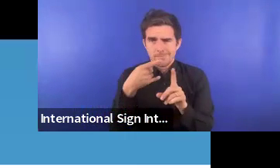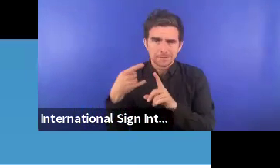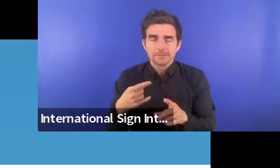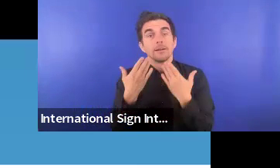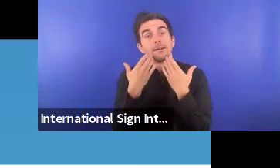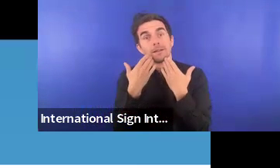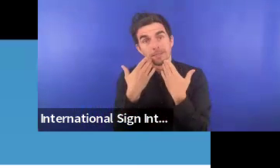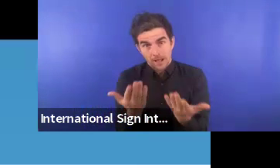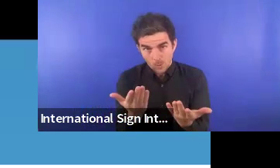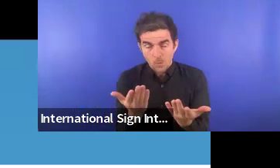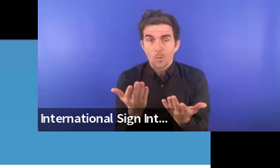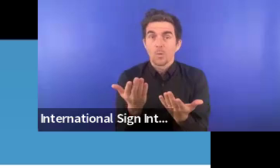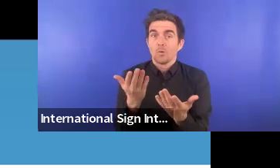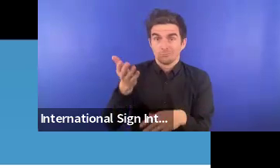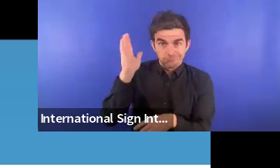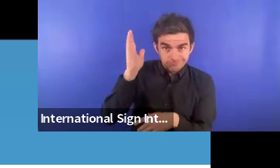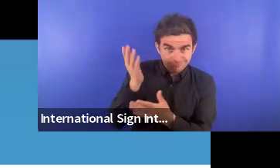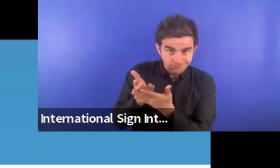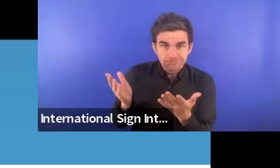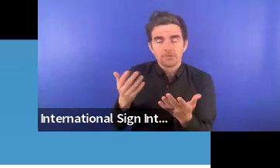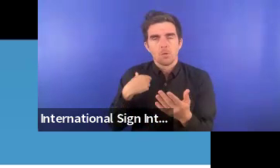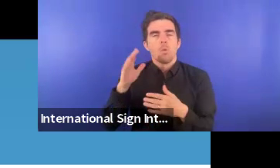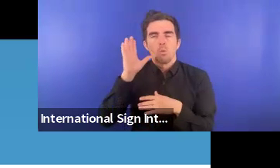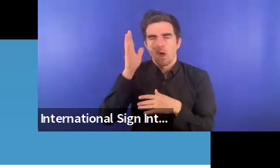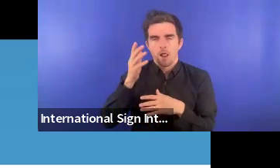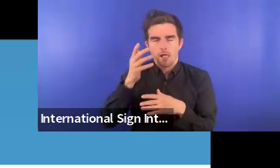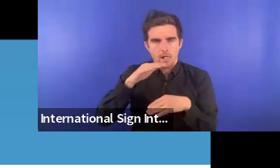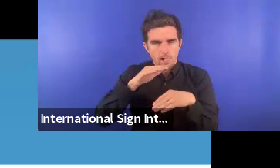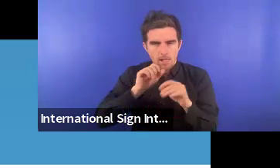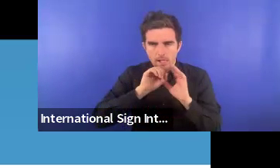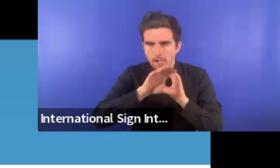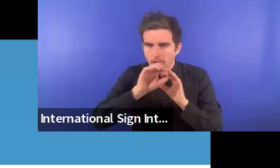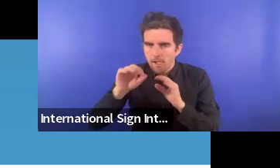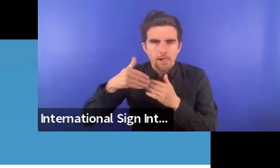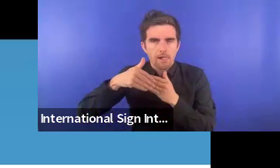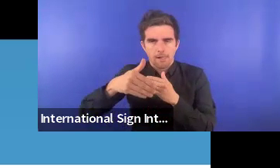We will be in touch with everyone. In the meantime, good luck with your advocacy. Thank you, everybody.